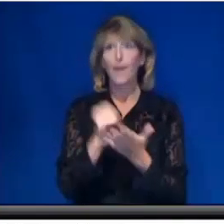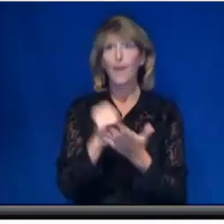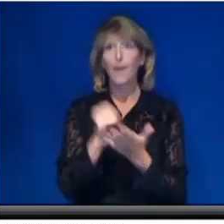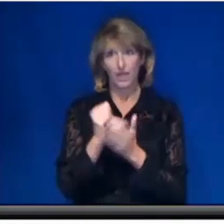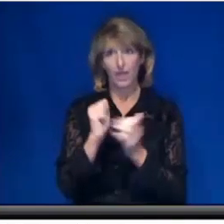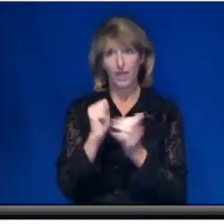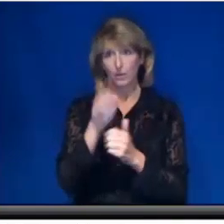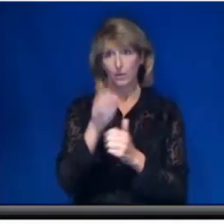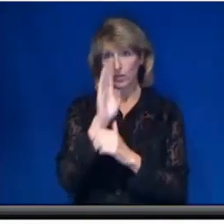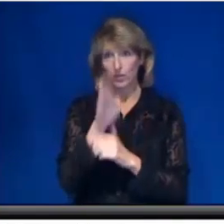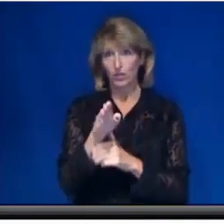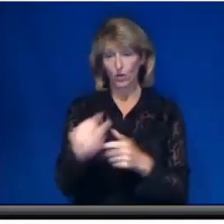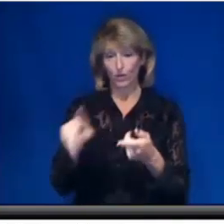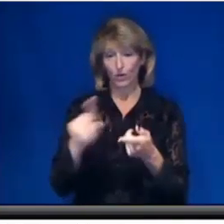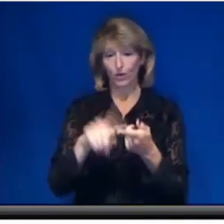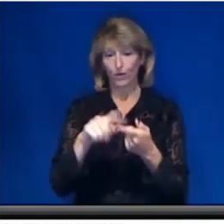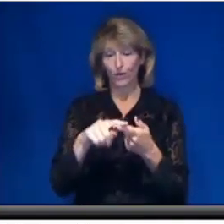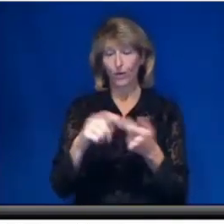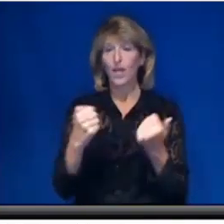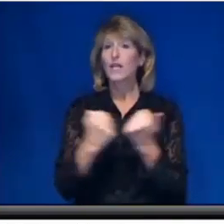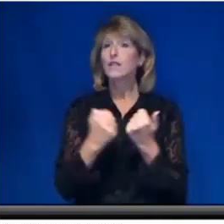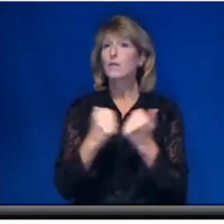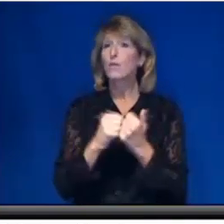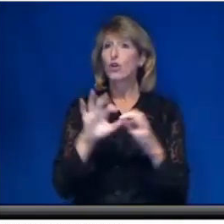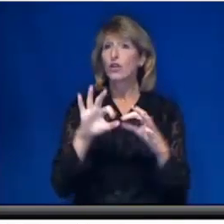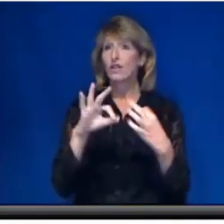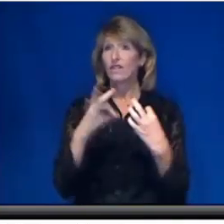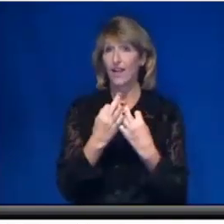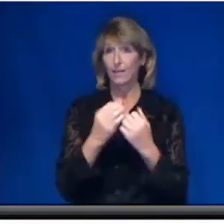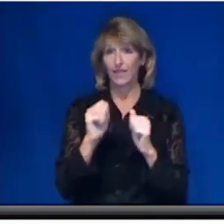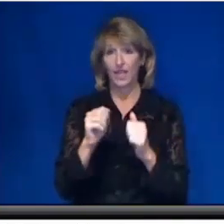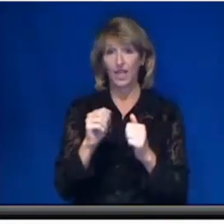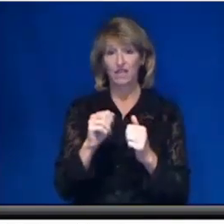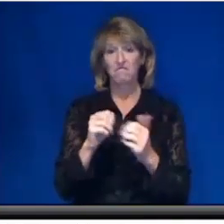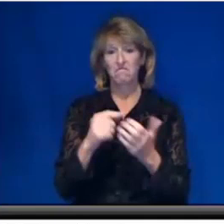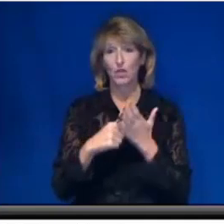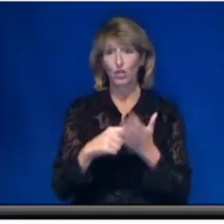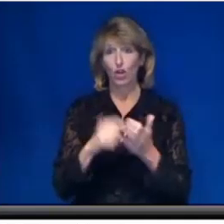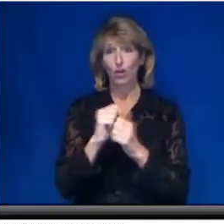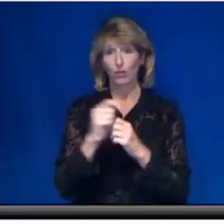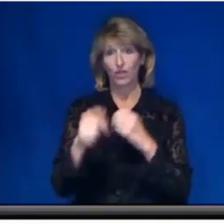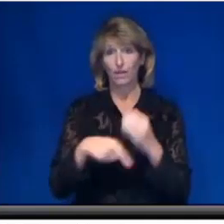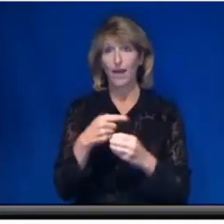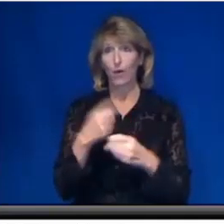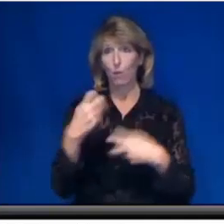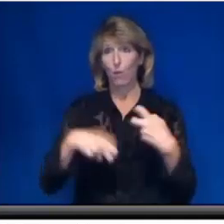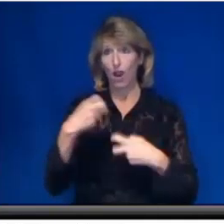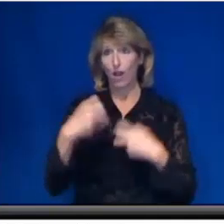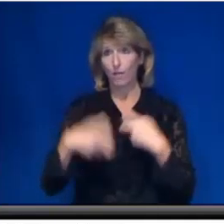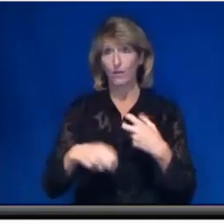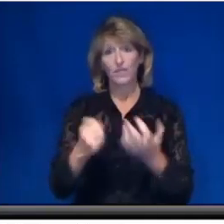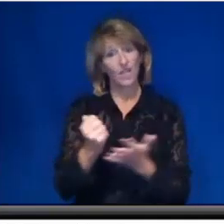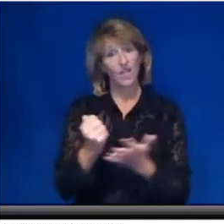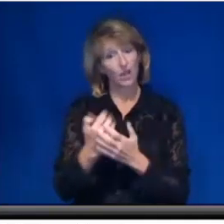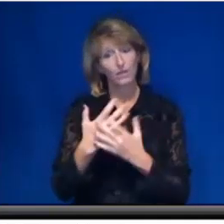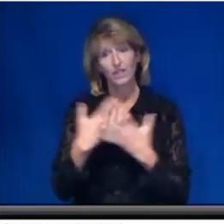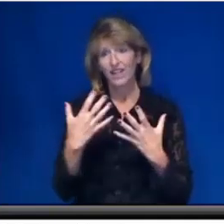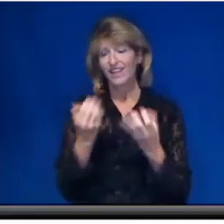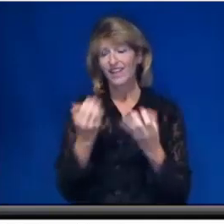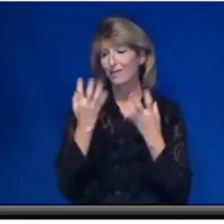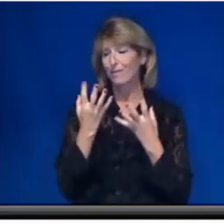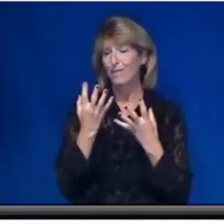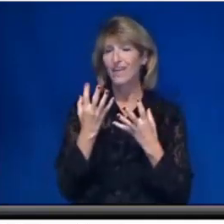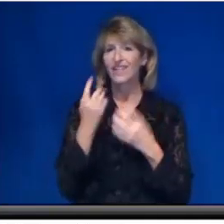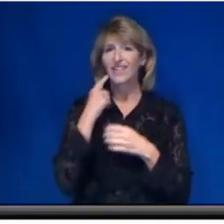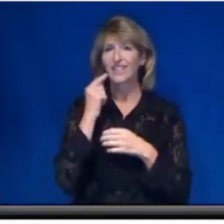options, but it does help in their recovery. Second, their family is able to talk to them about their problems, which helps a